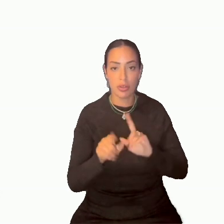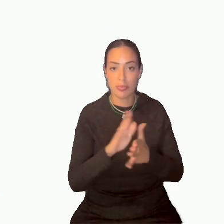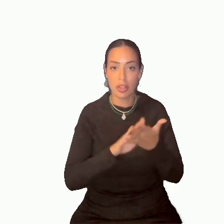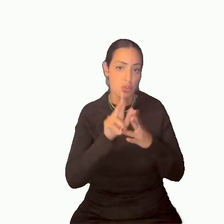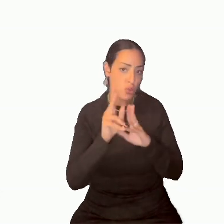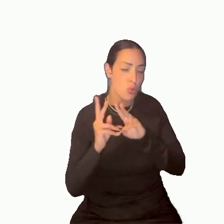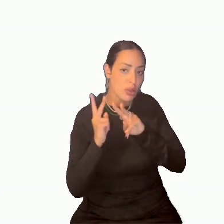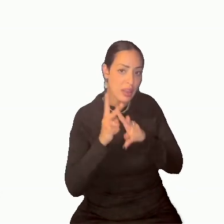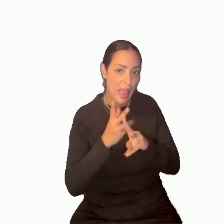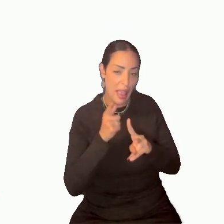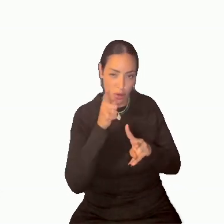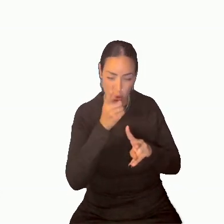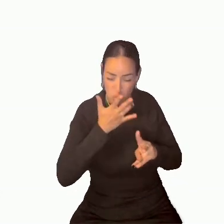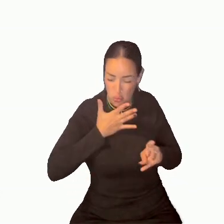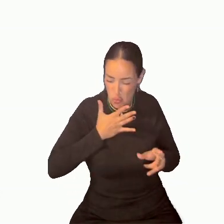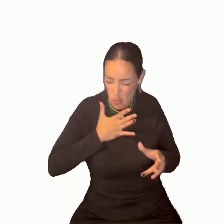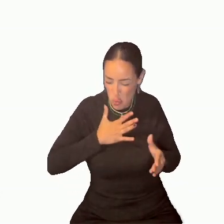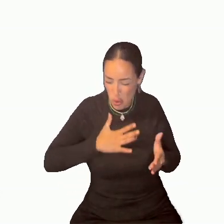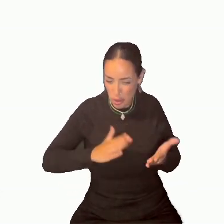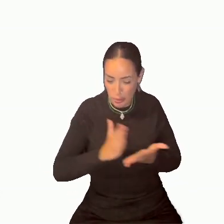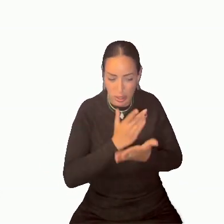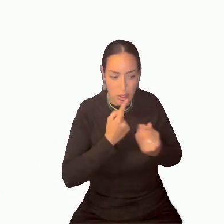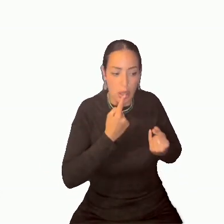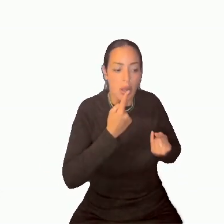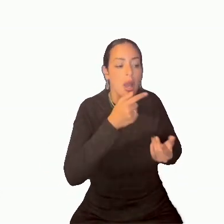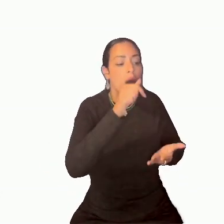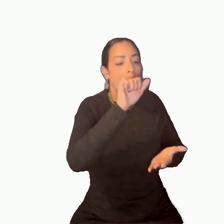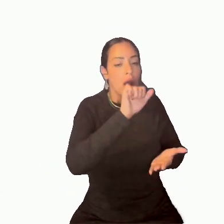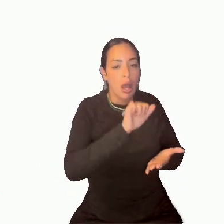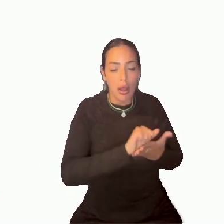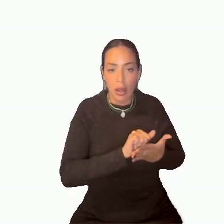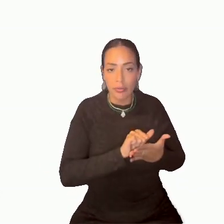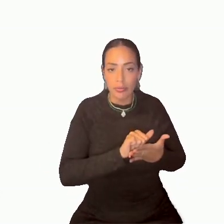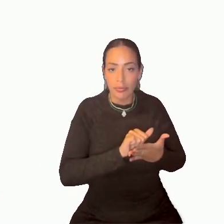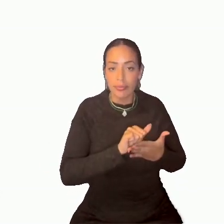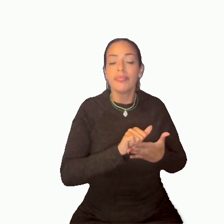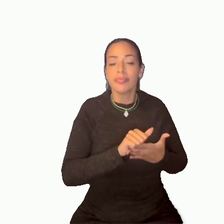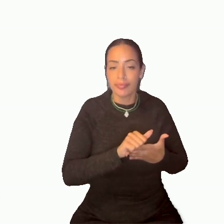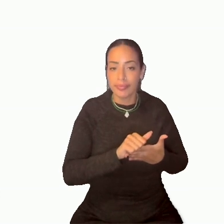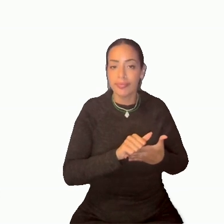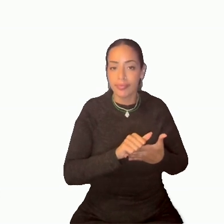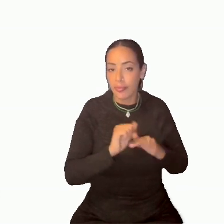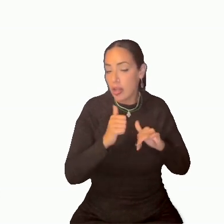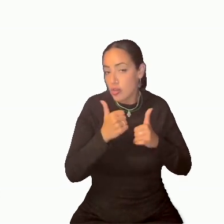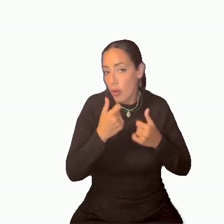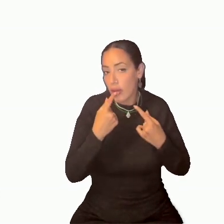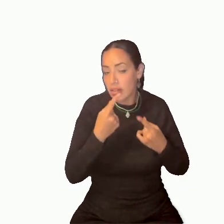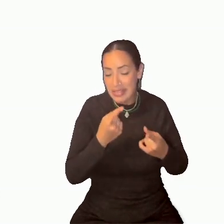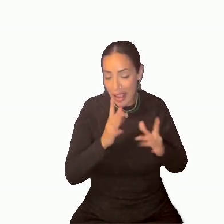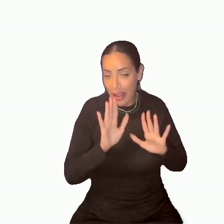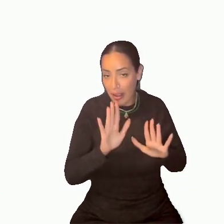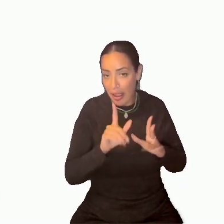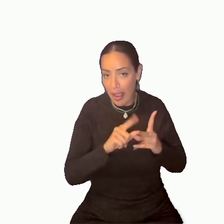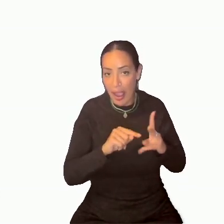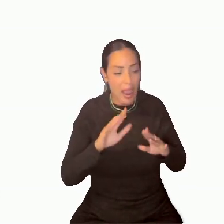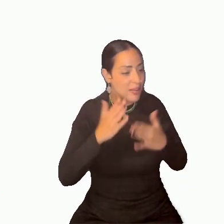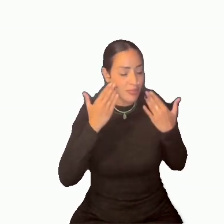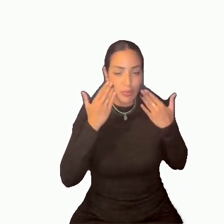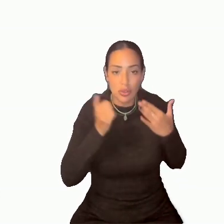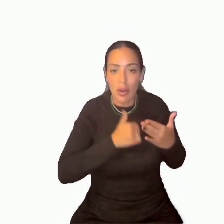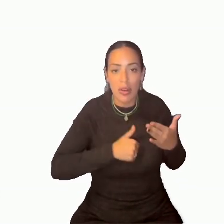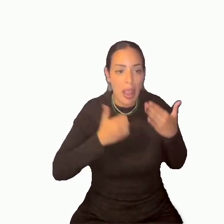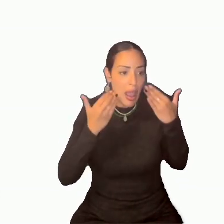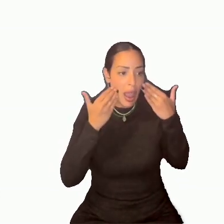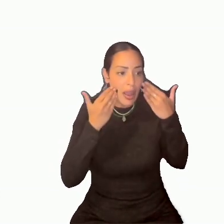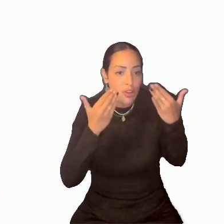right. If you don't know how to respond to something which is shared or discussed, it's okay to say, "I'm so sorry, I don't even know how to